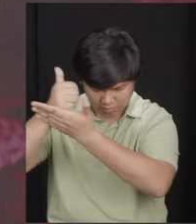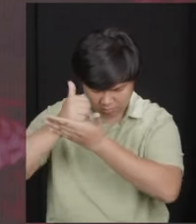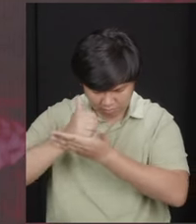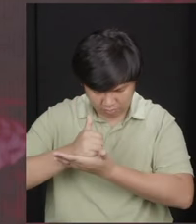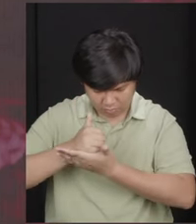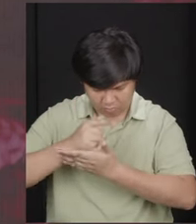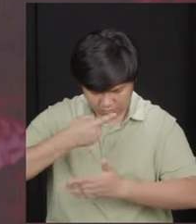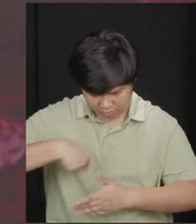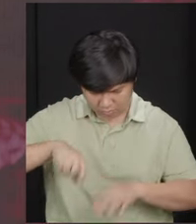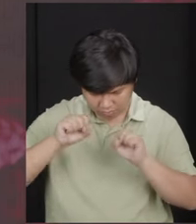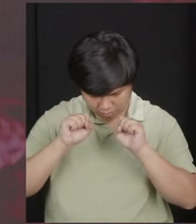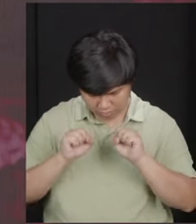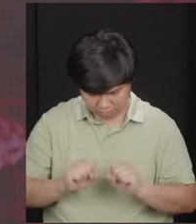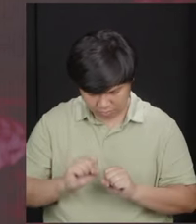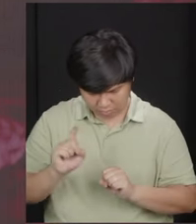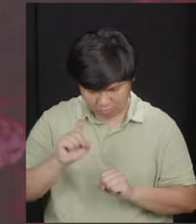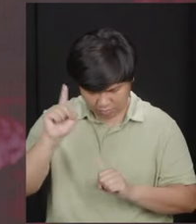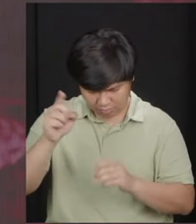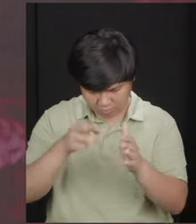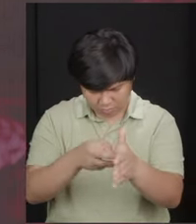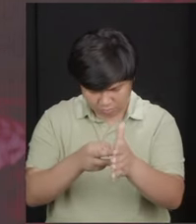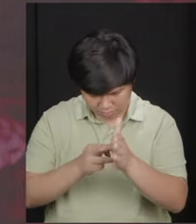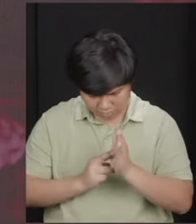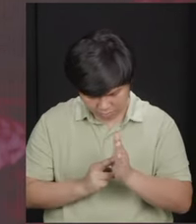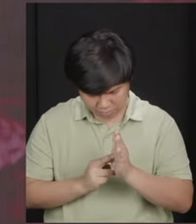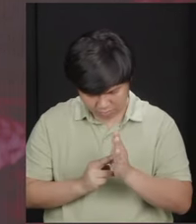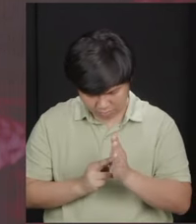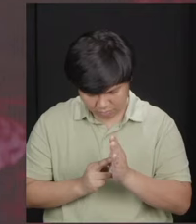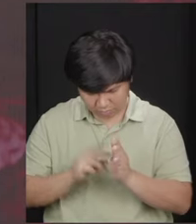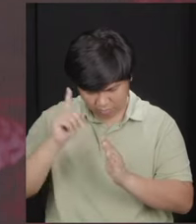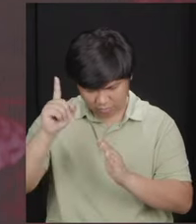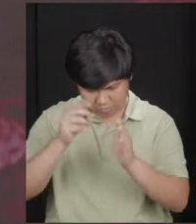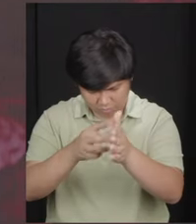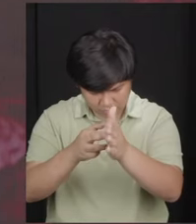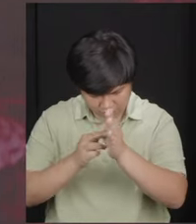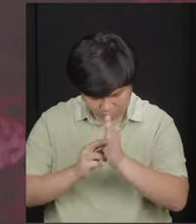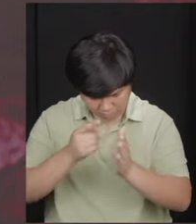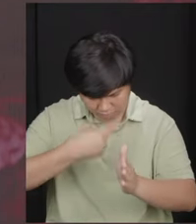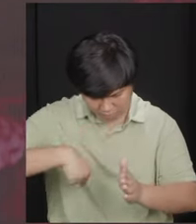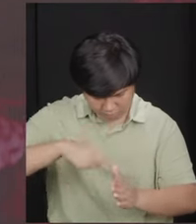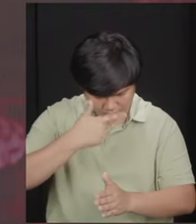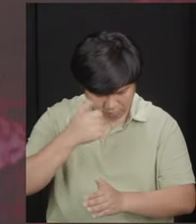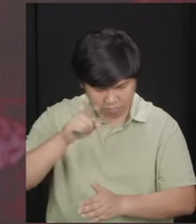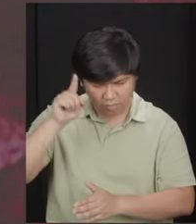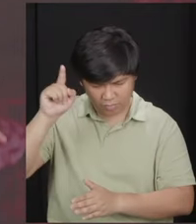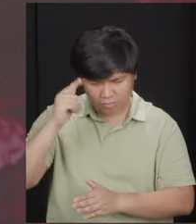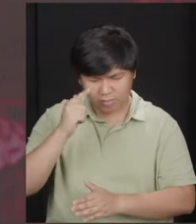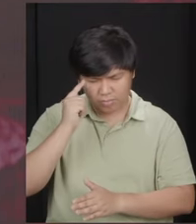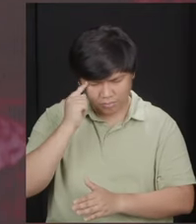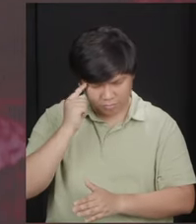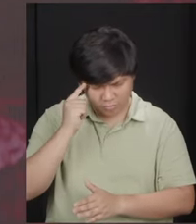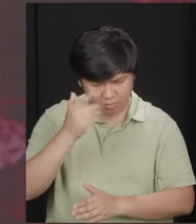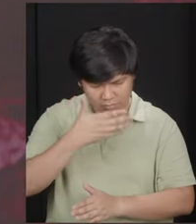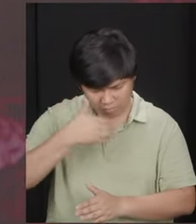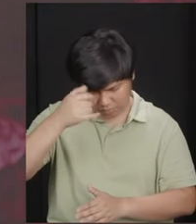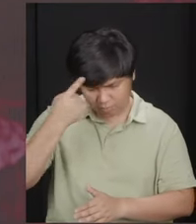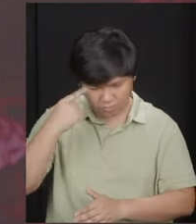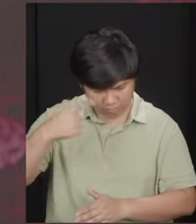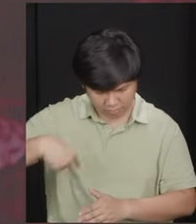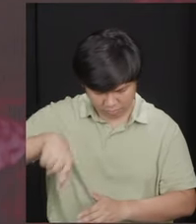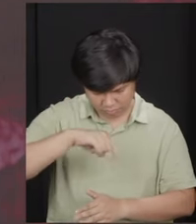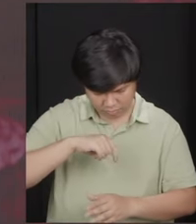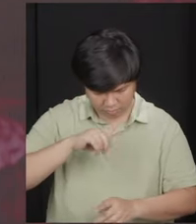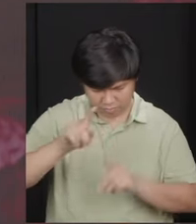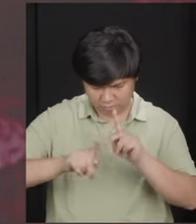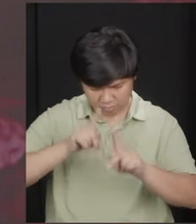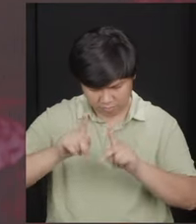do what You require. And You require this from us because You know this is best for us and best for the people